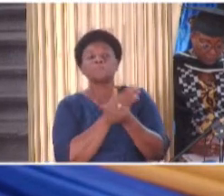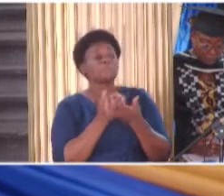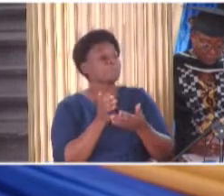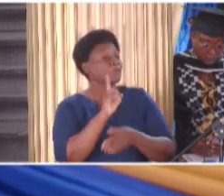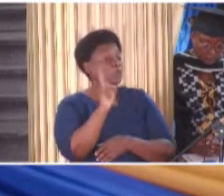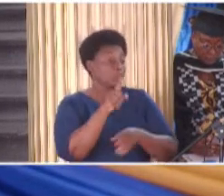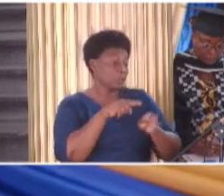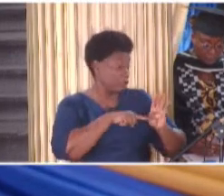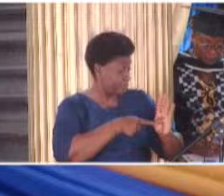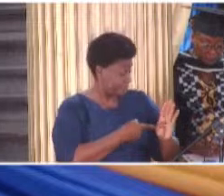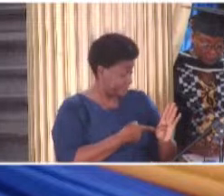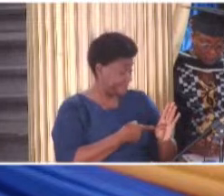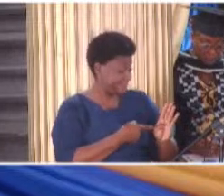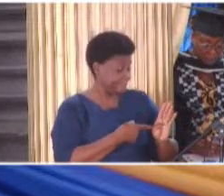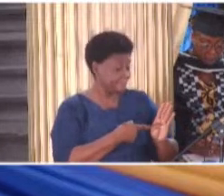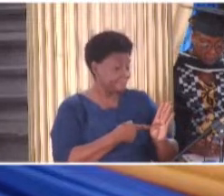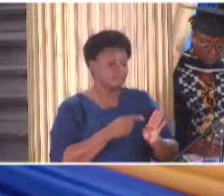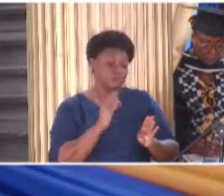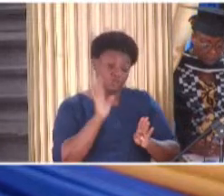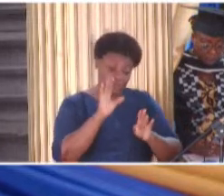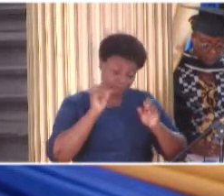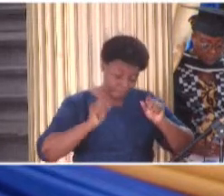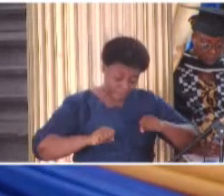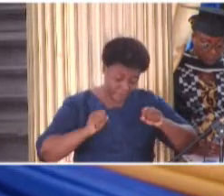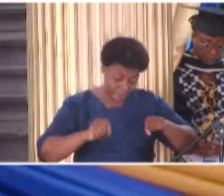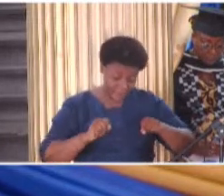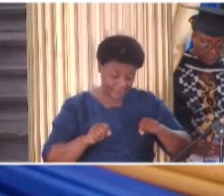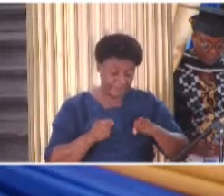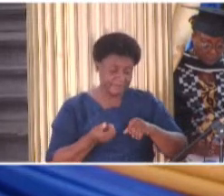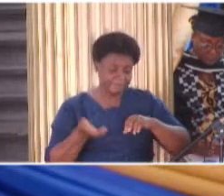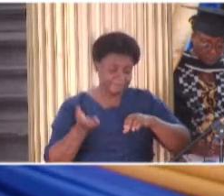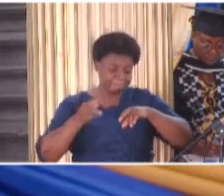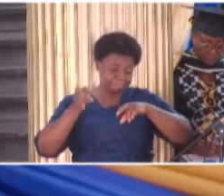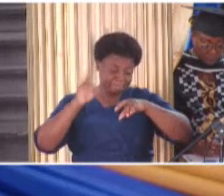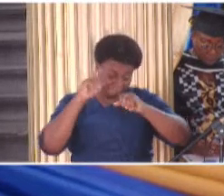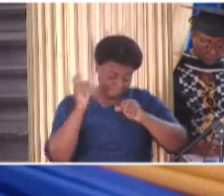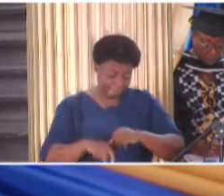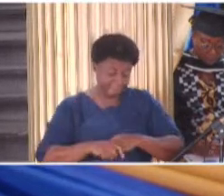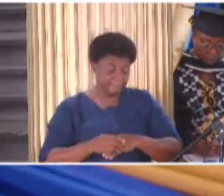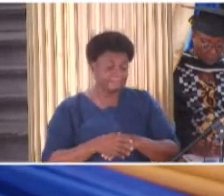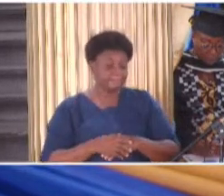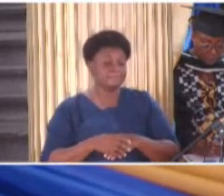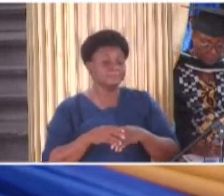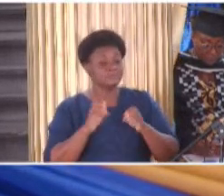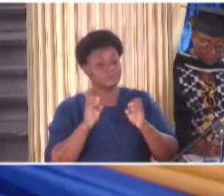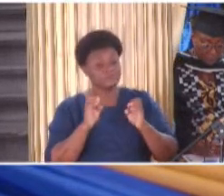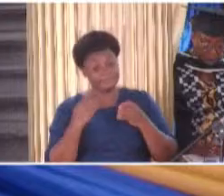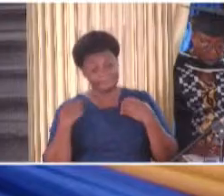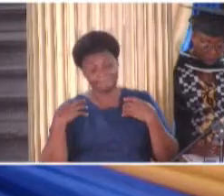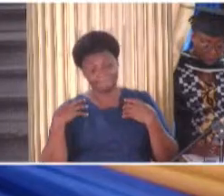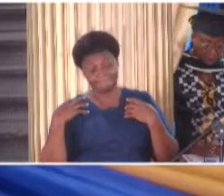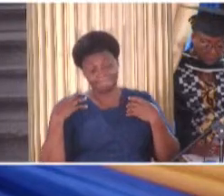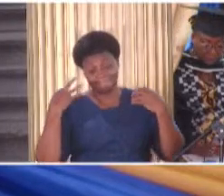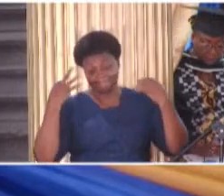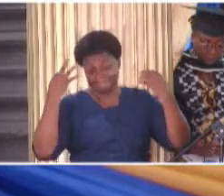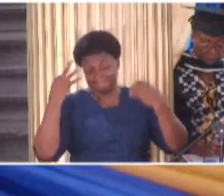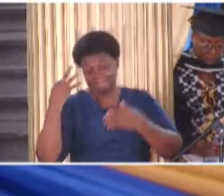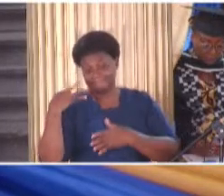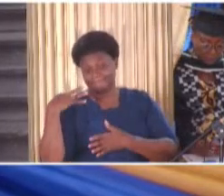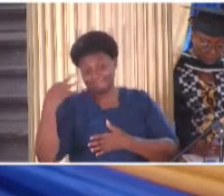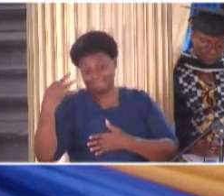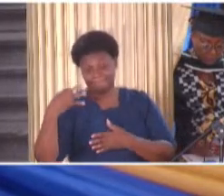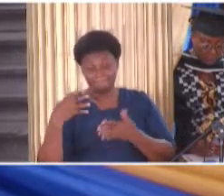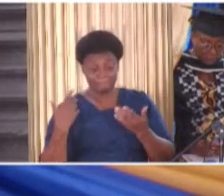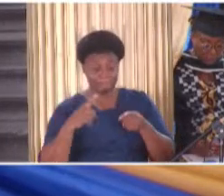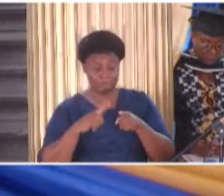begin, your potential is boundless. And with dedication, you can achieve